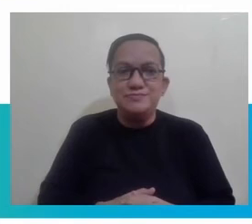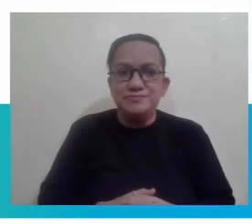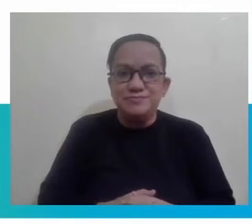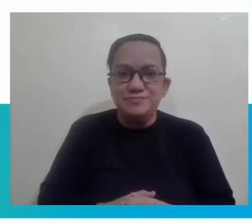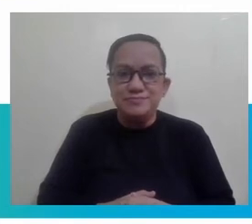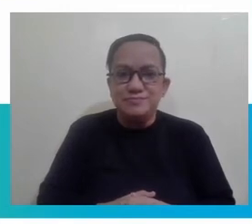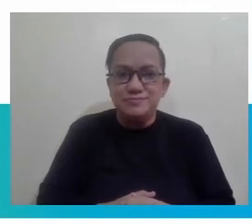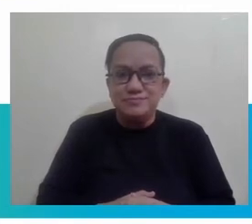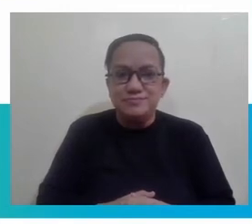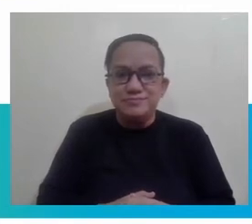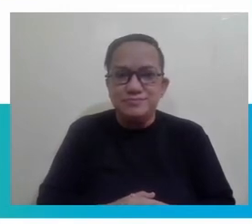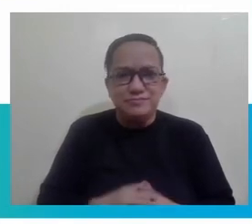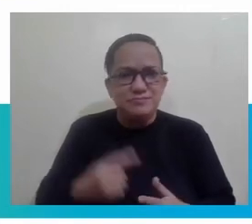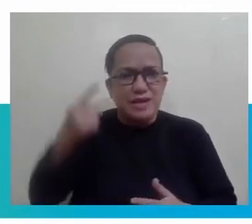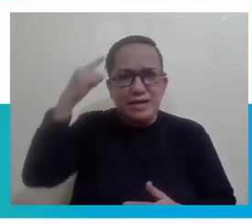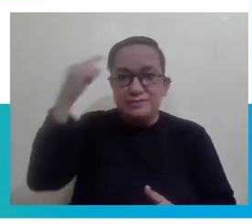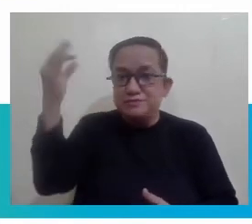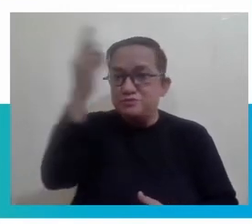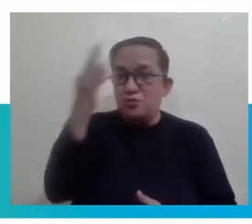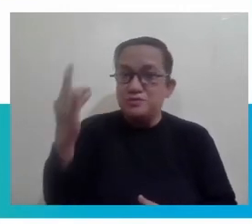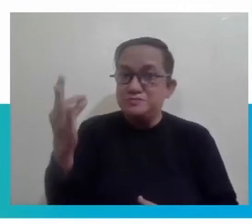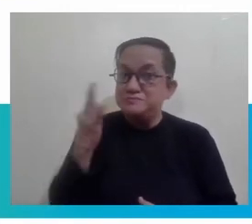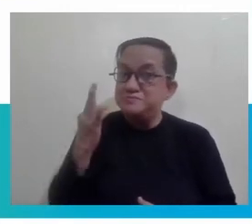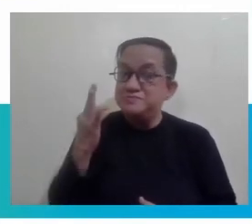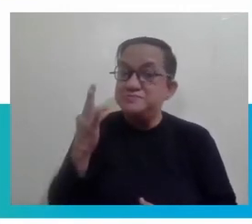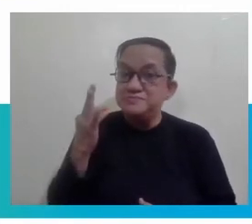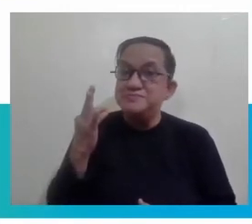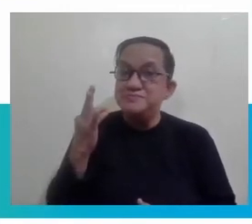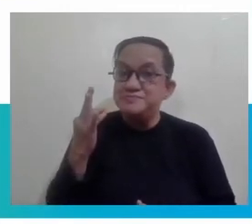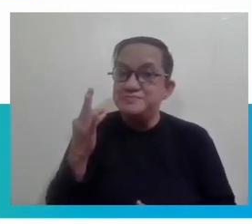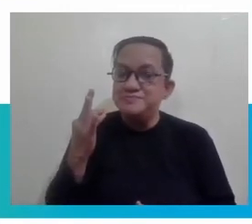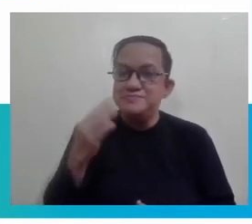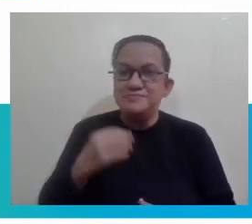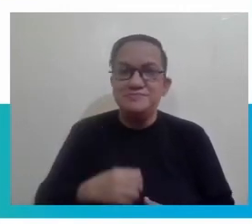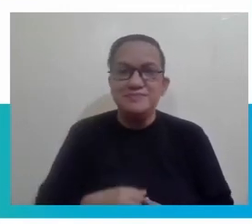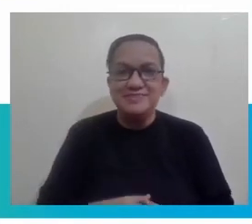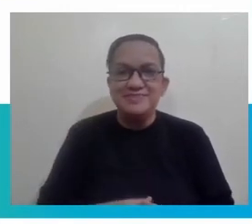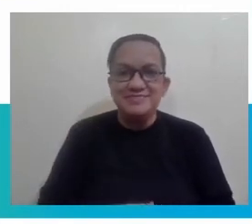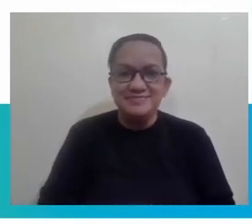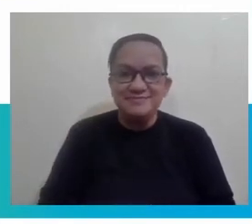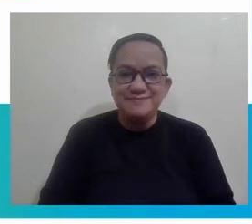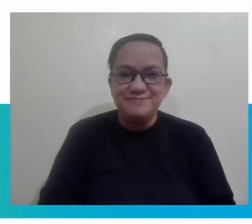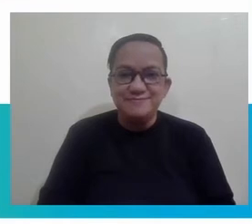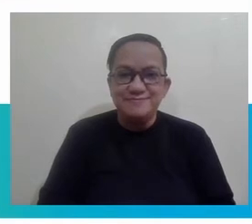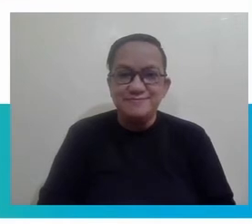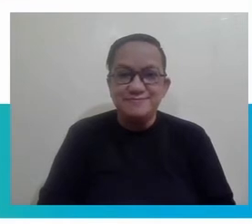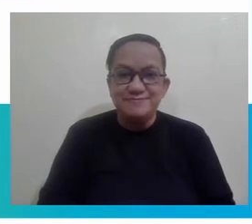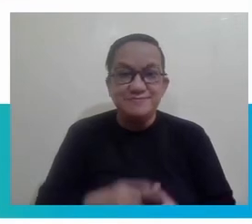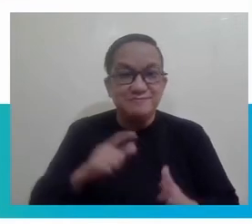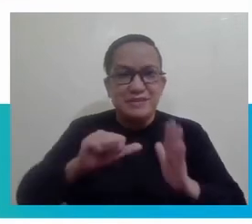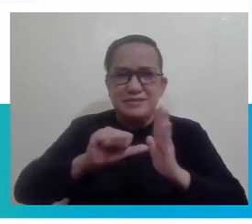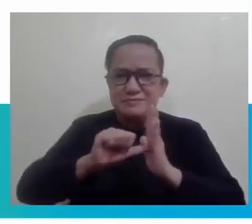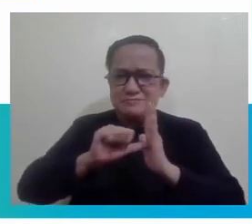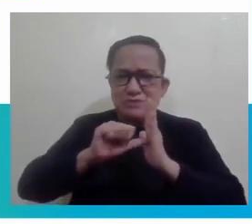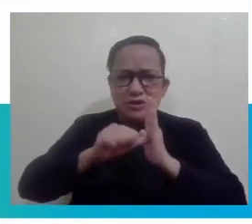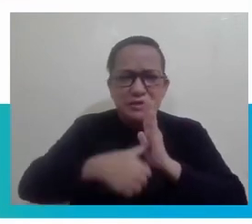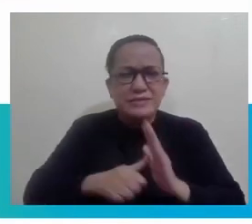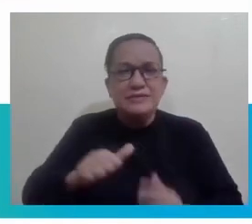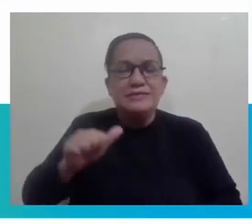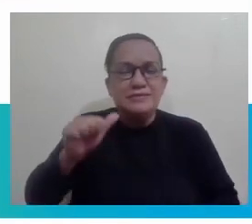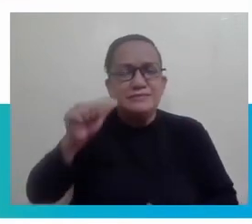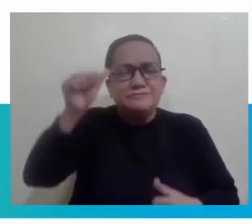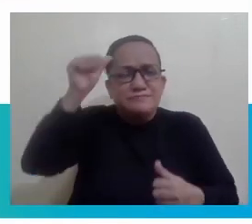there. We have to keep in mind that, like anything, it's a journey. And development banking,